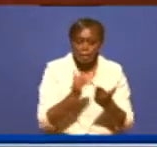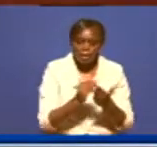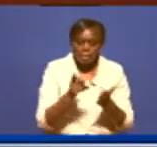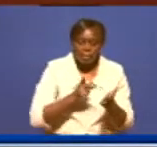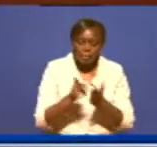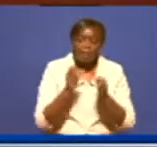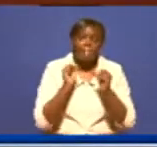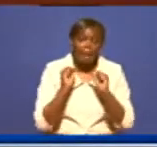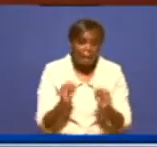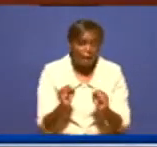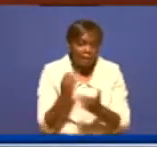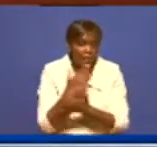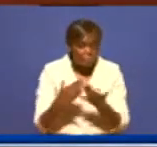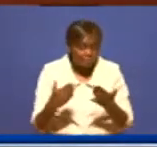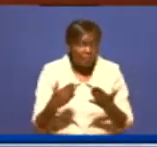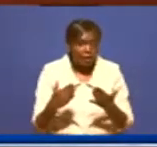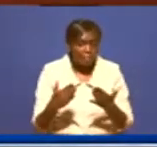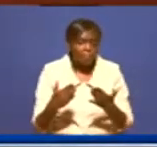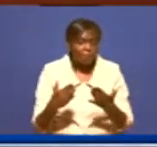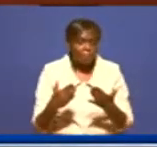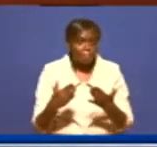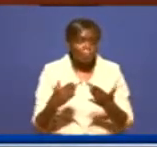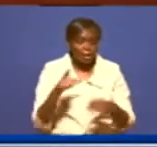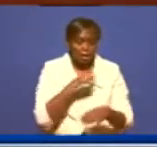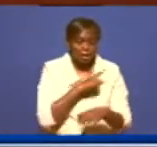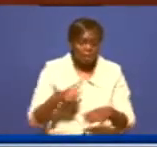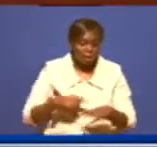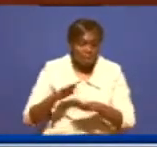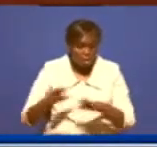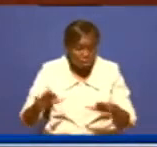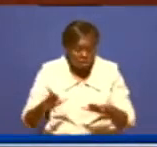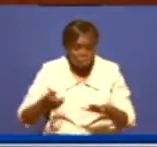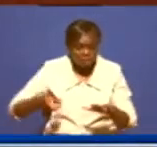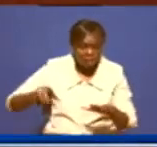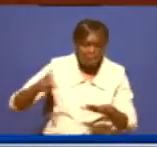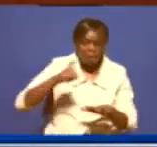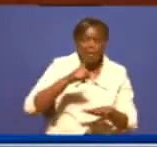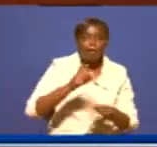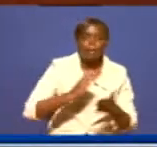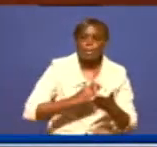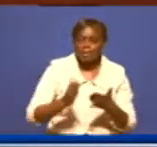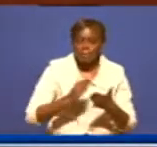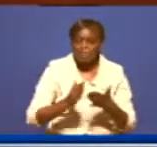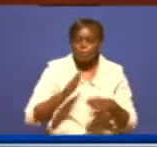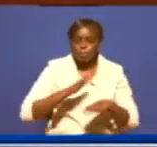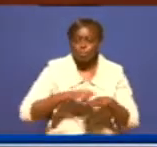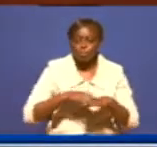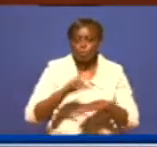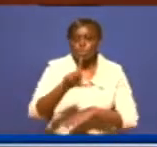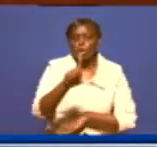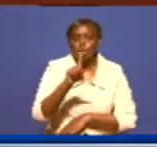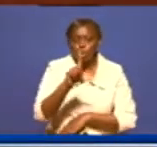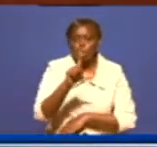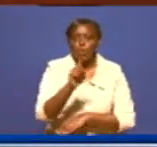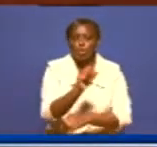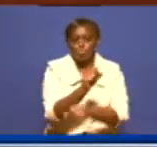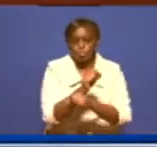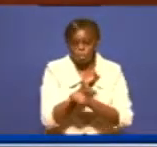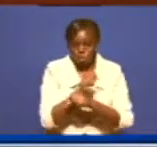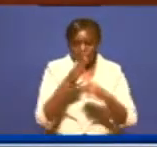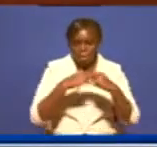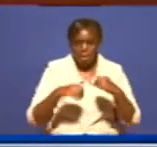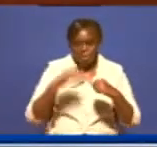And some of the unscrupulous landlords went ahead to increase rent. It is good now that the law has provided that at least 90